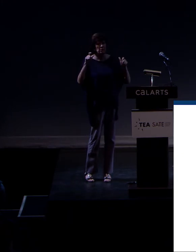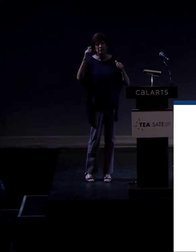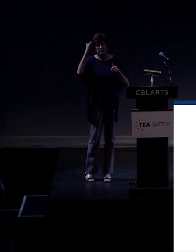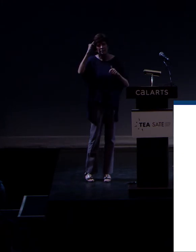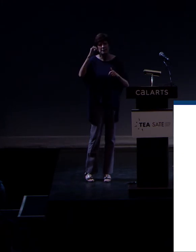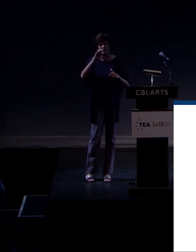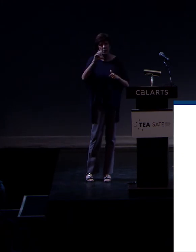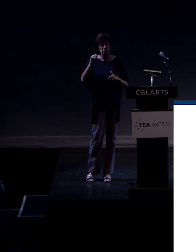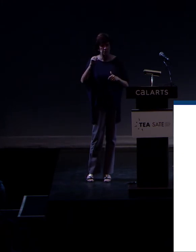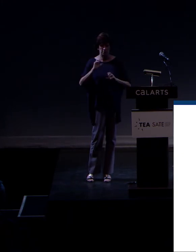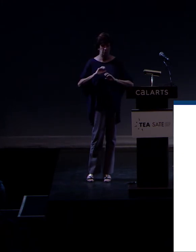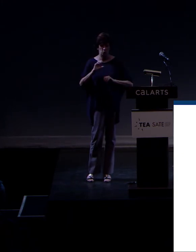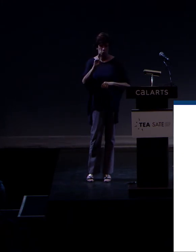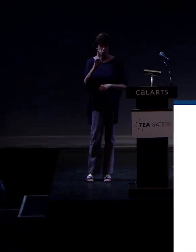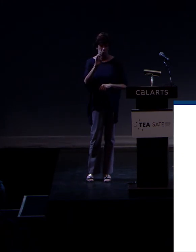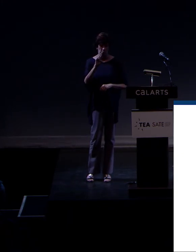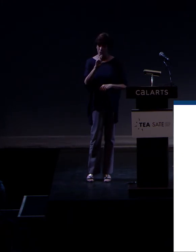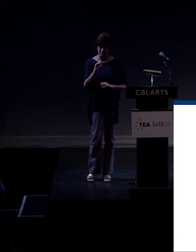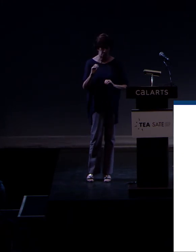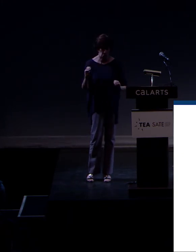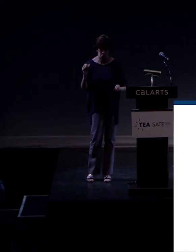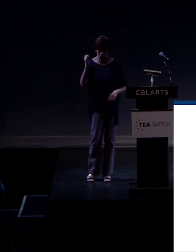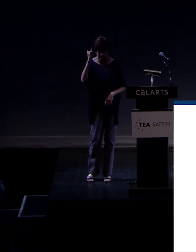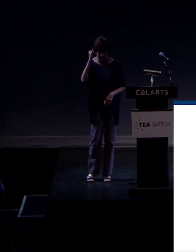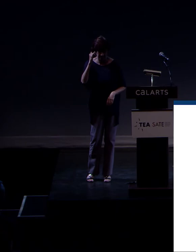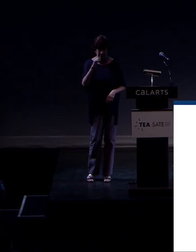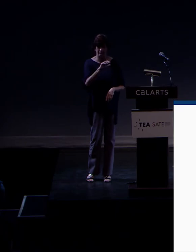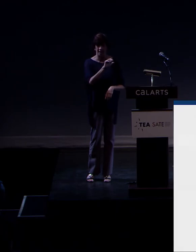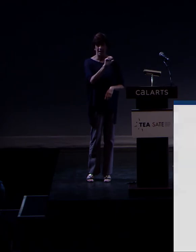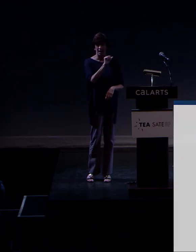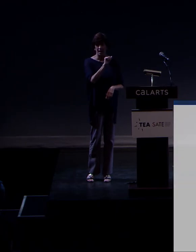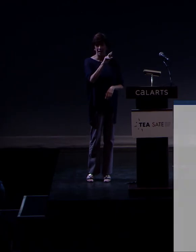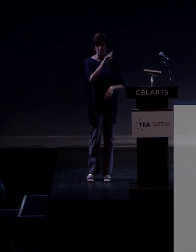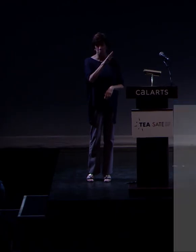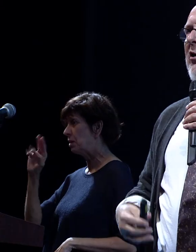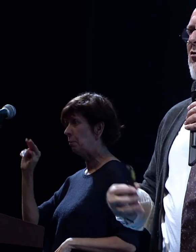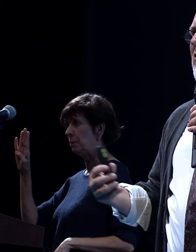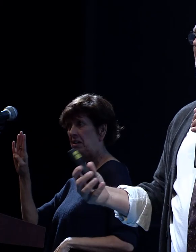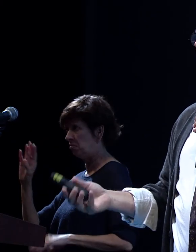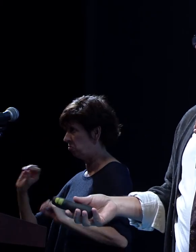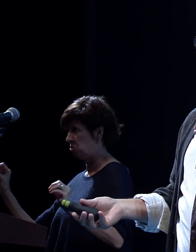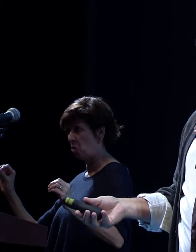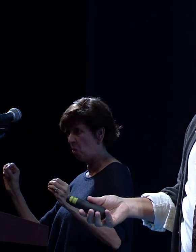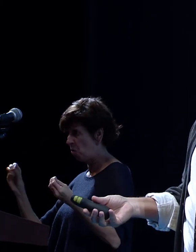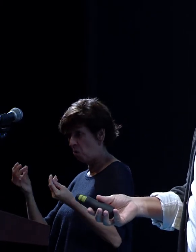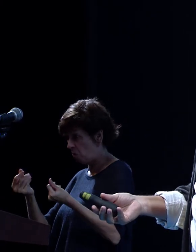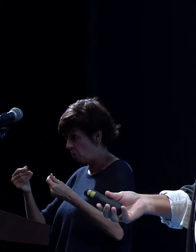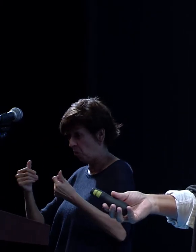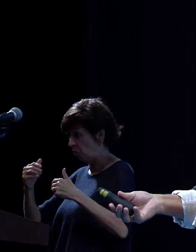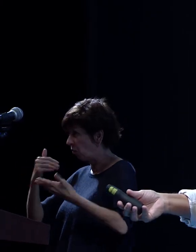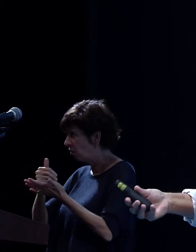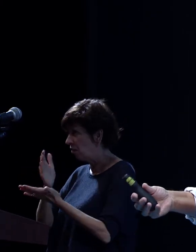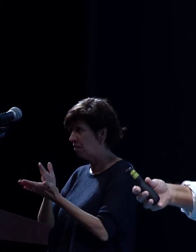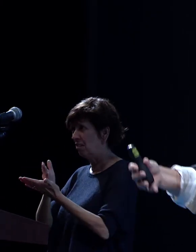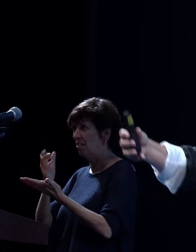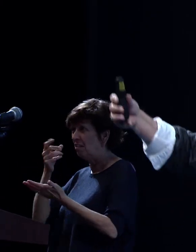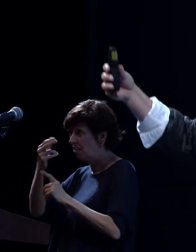no taxis. They don't own anything. Airbnb doesn't own any real estate. They're controlling the interface.